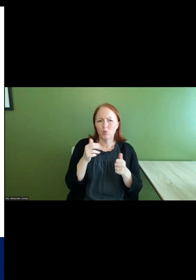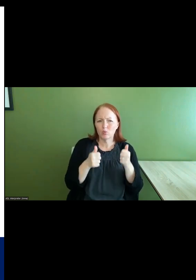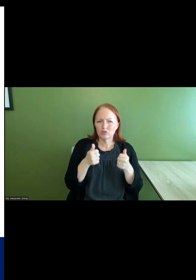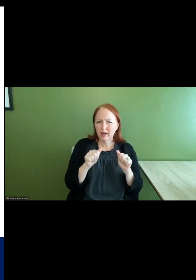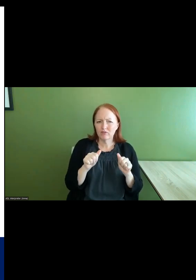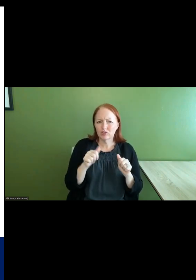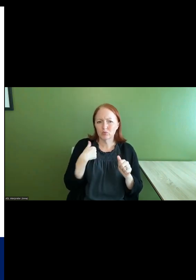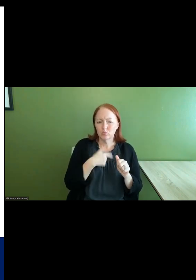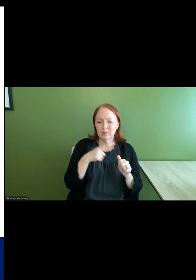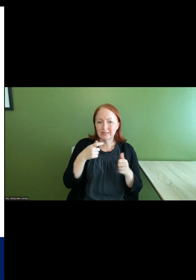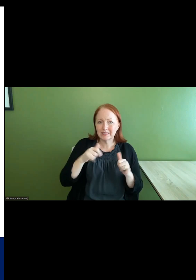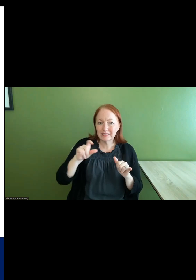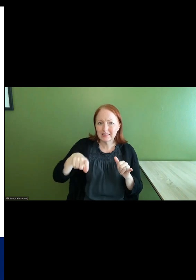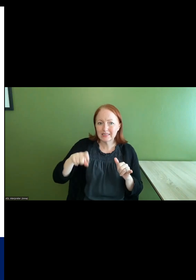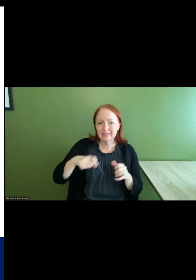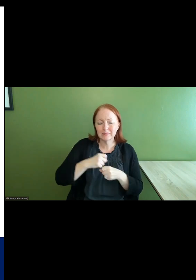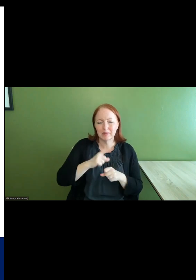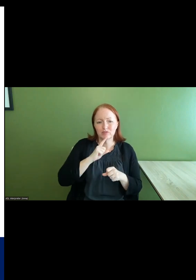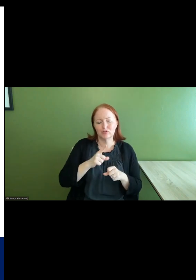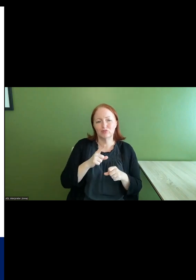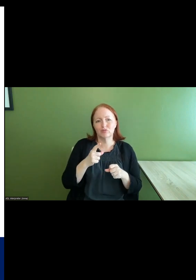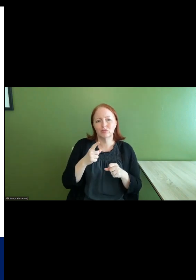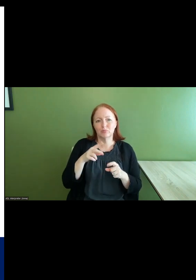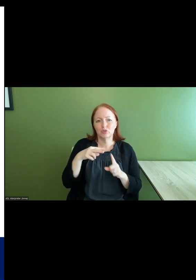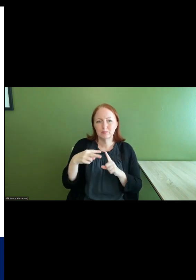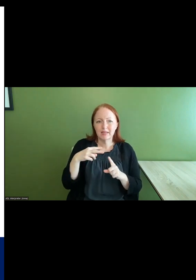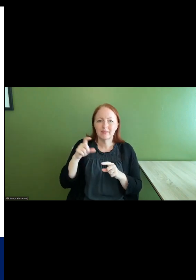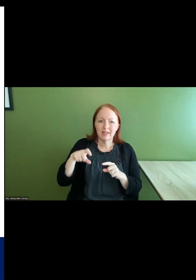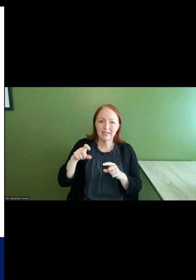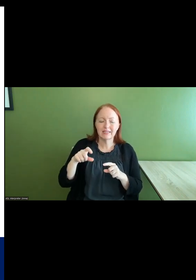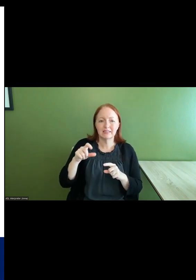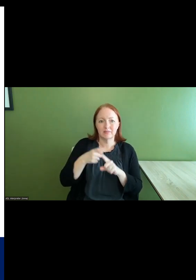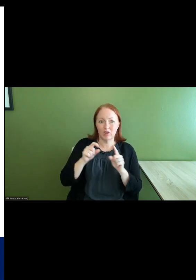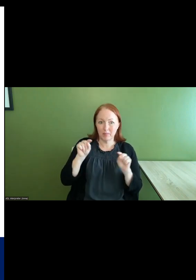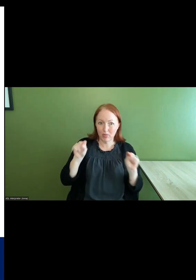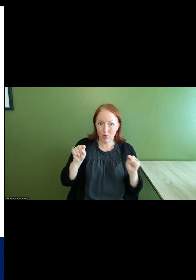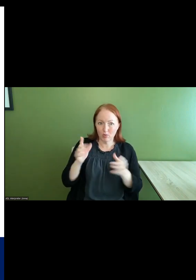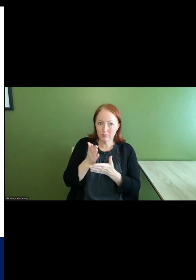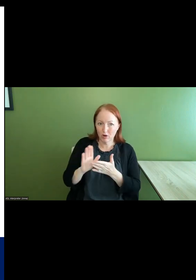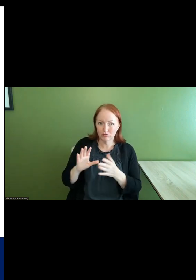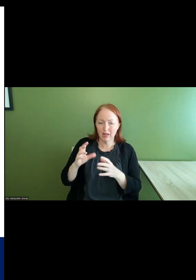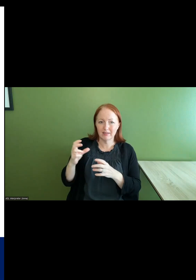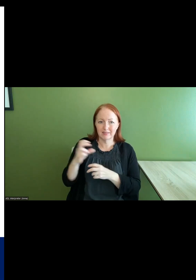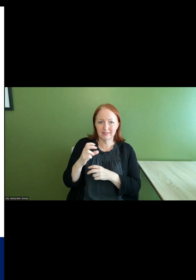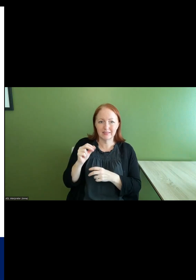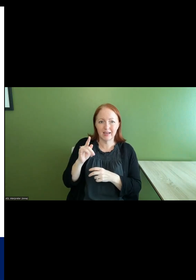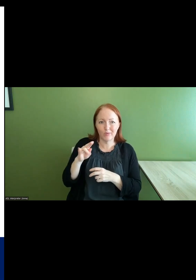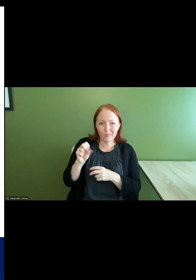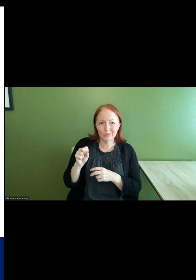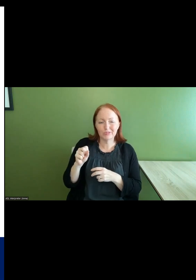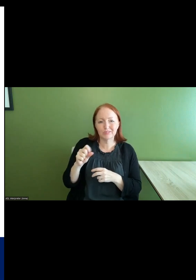are needed to ensure that the perspective and needs of those marginalized stakeholders